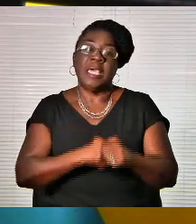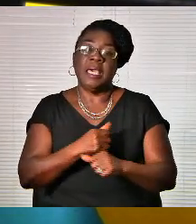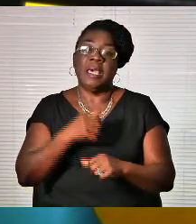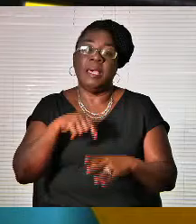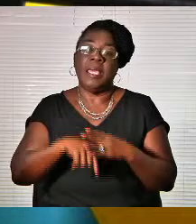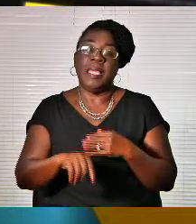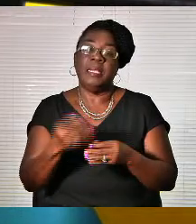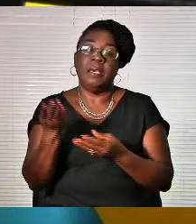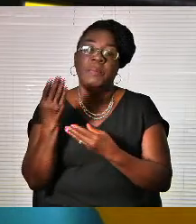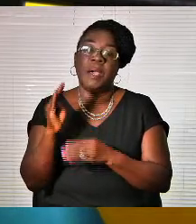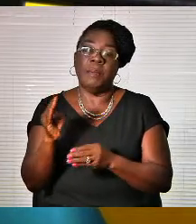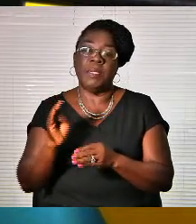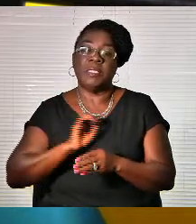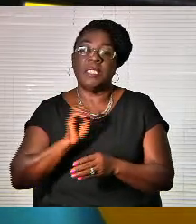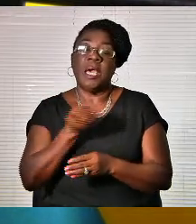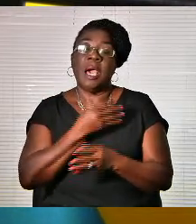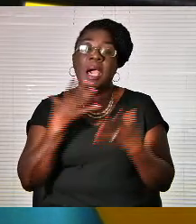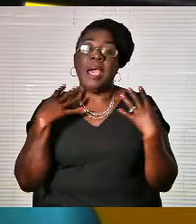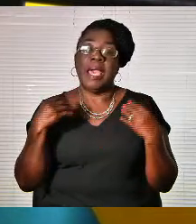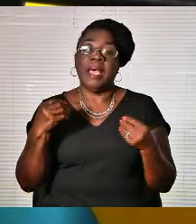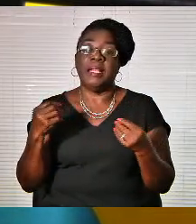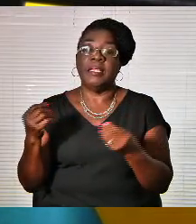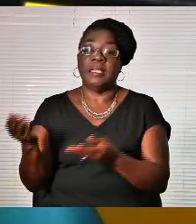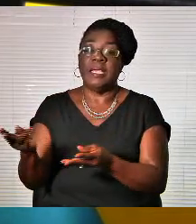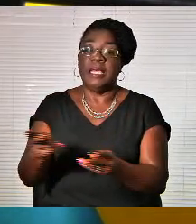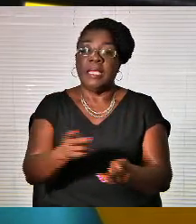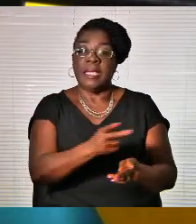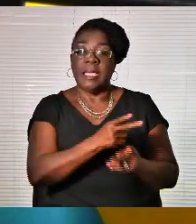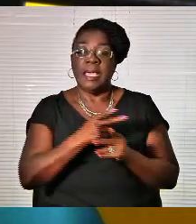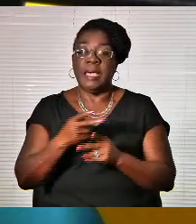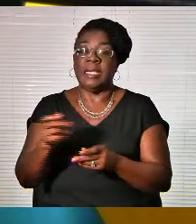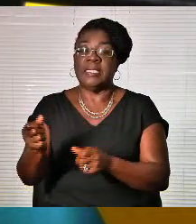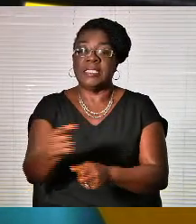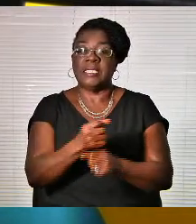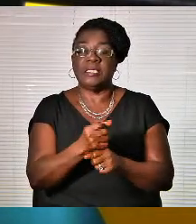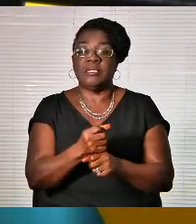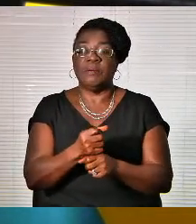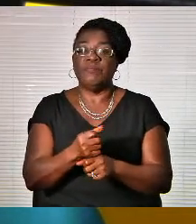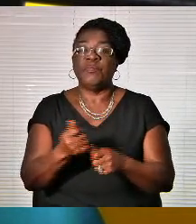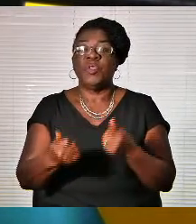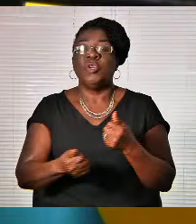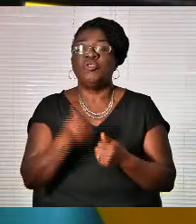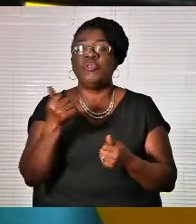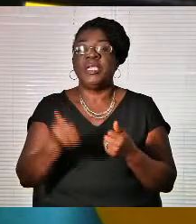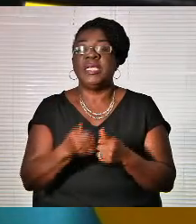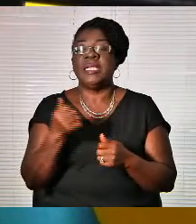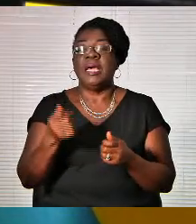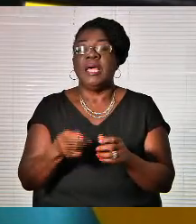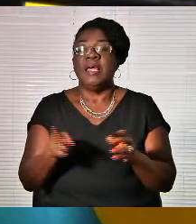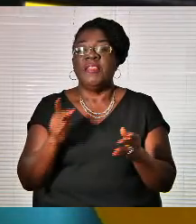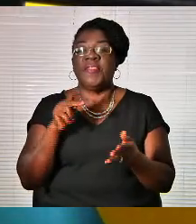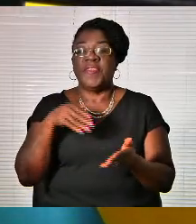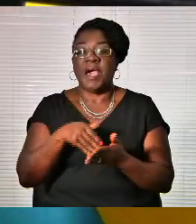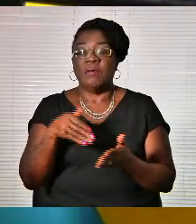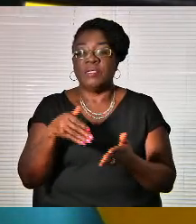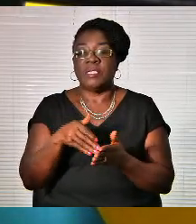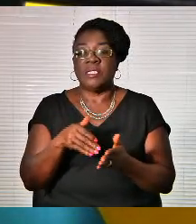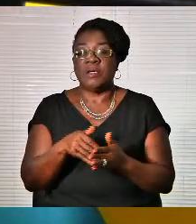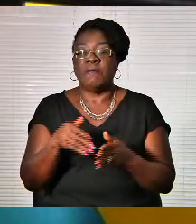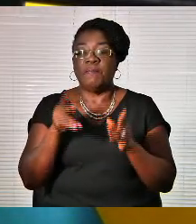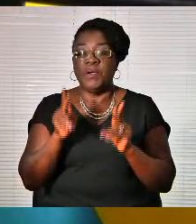our healthcare system treated thousands of people affected by flu or complications from